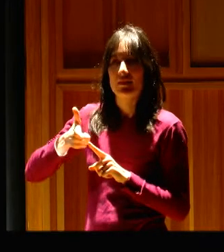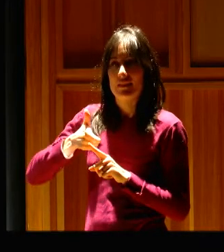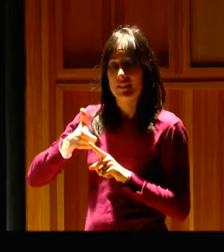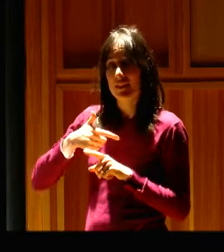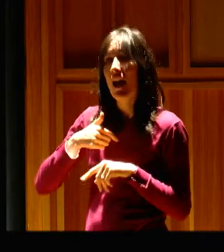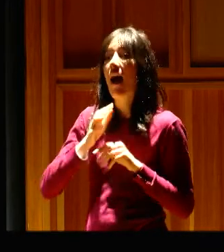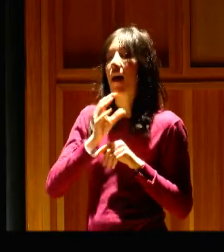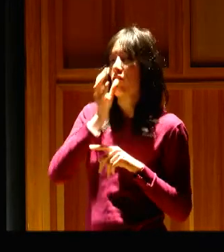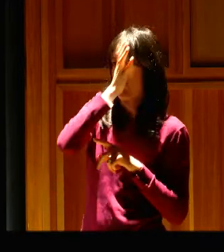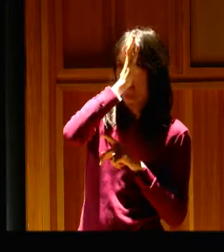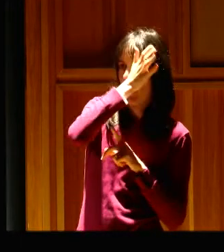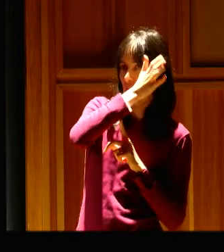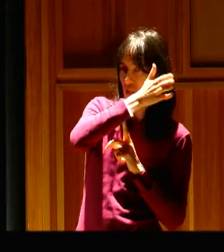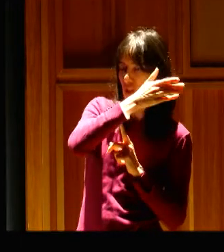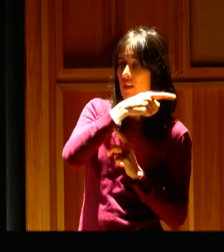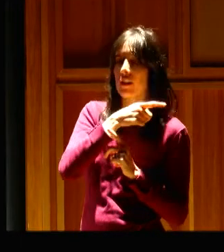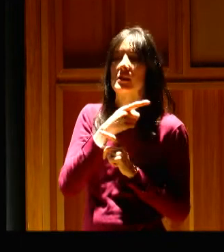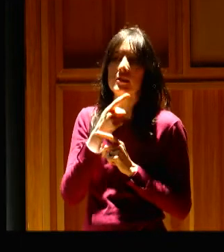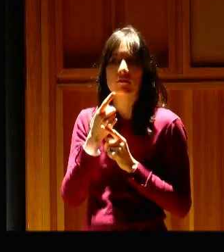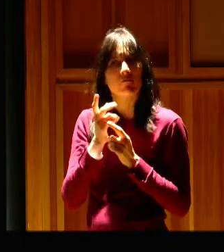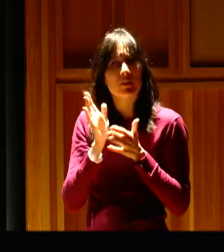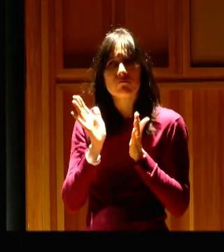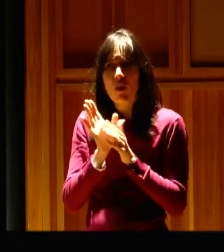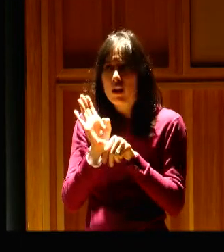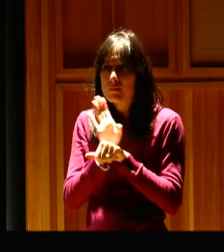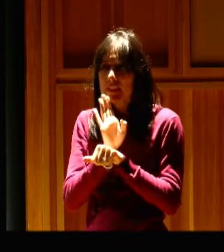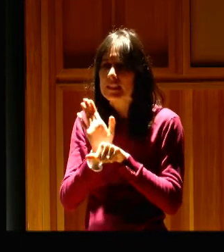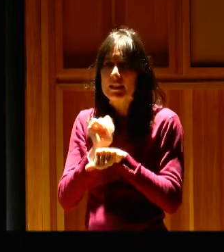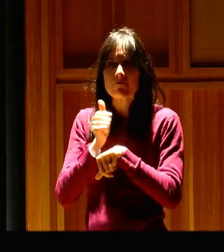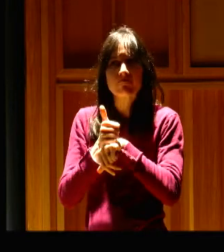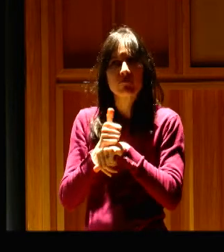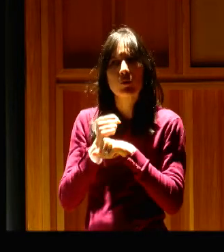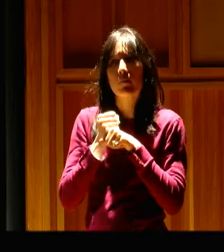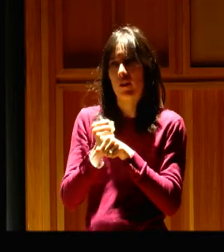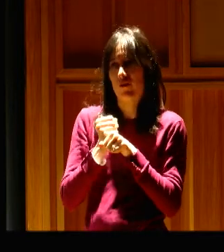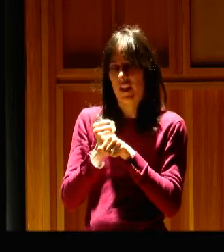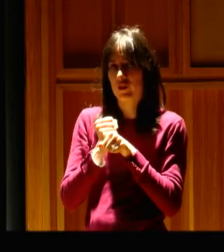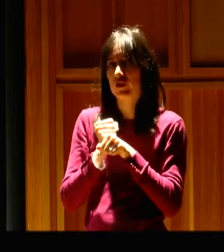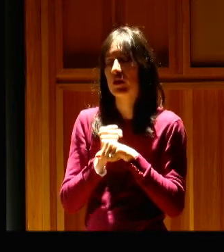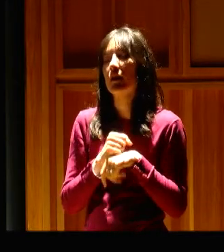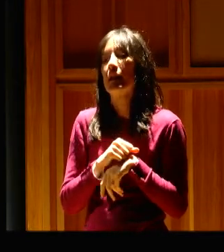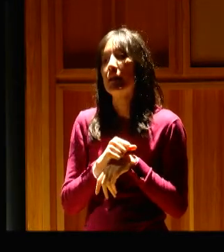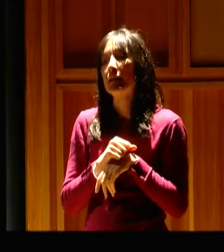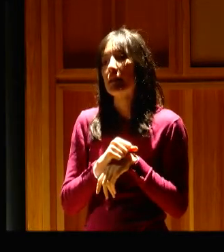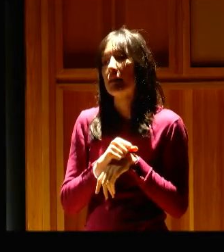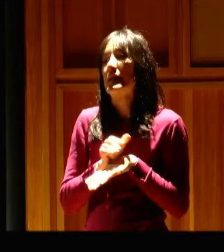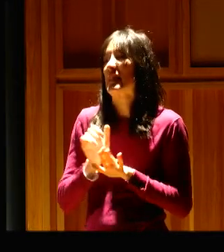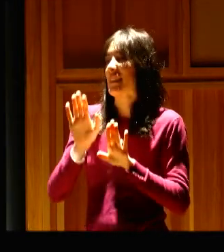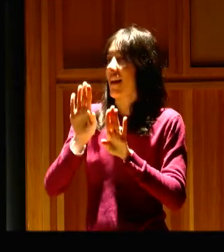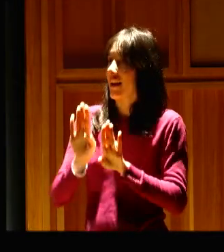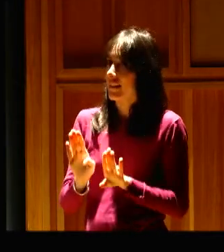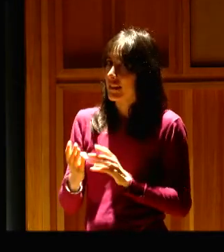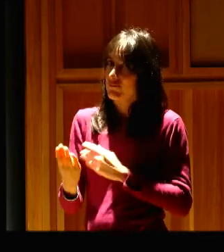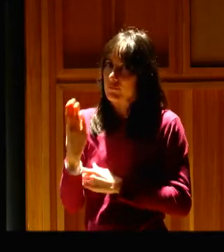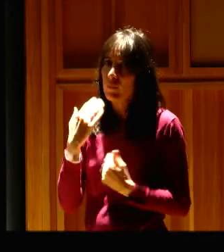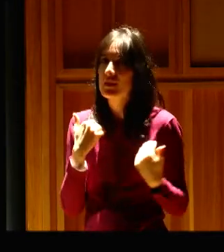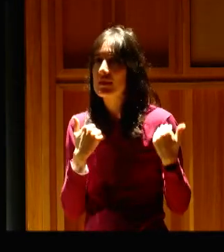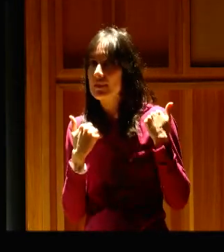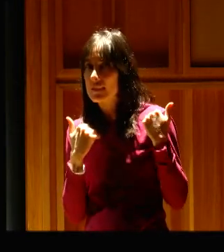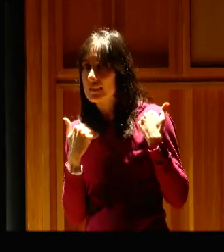both Renaissance men of small business manufacturing, would wake me early on Sundays and take me to